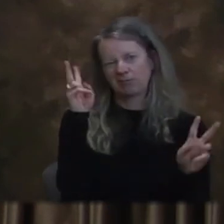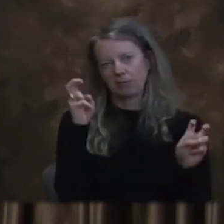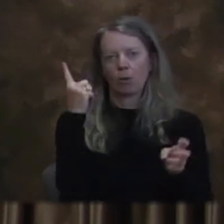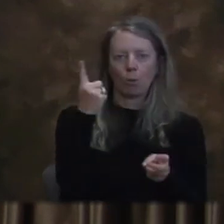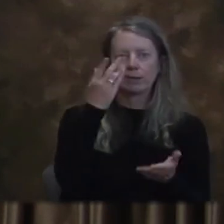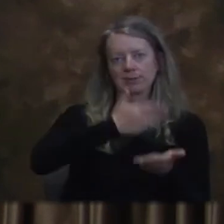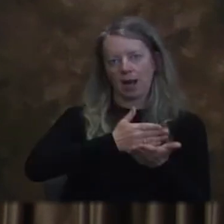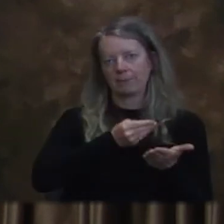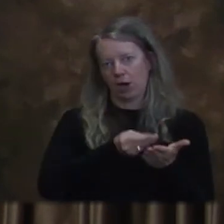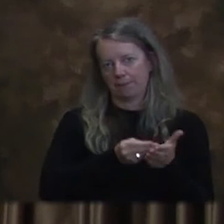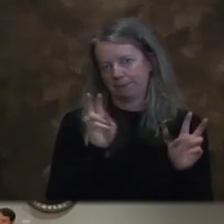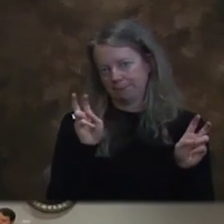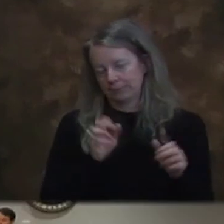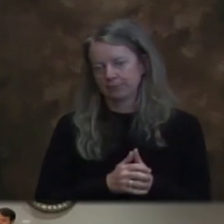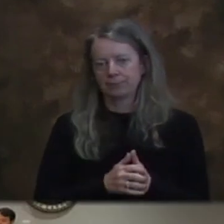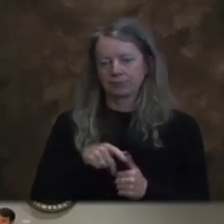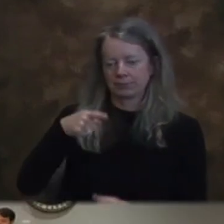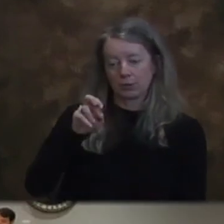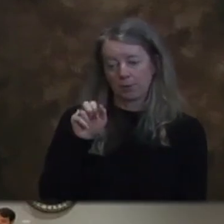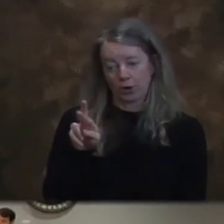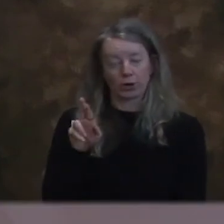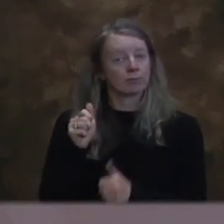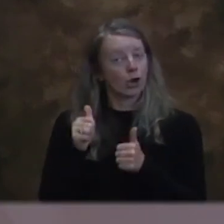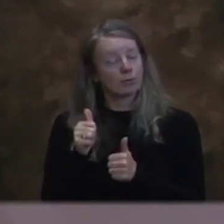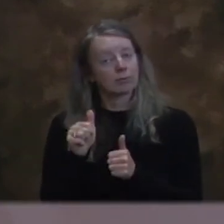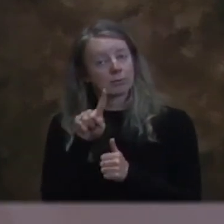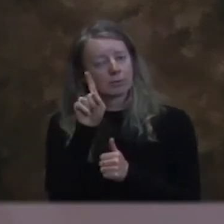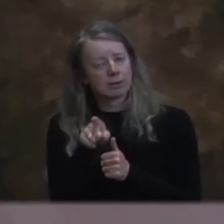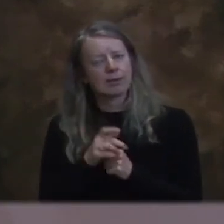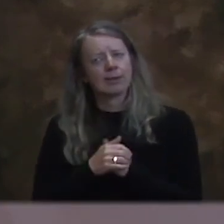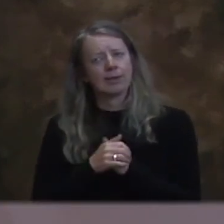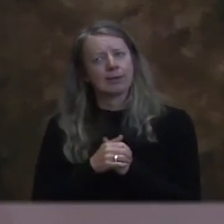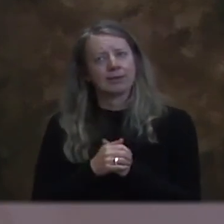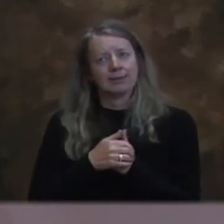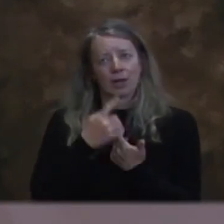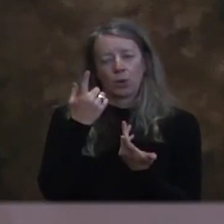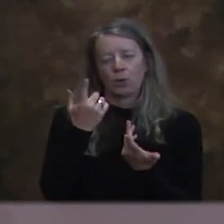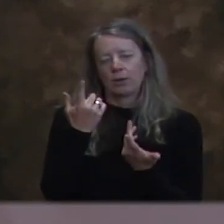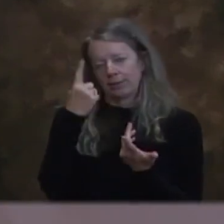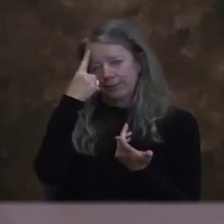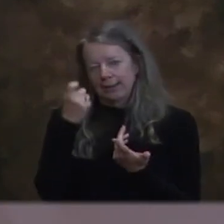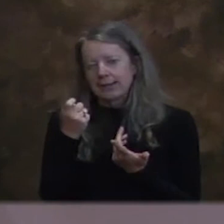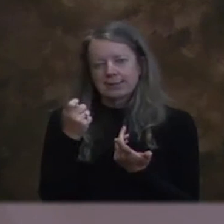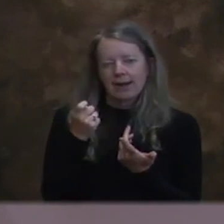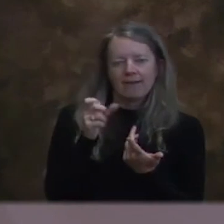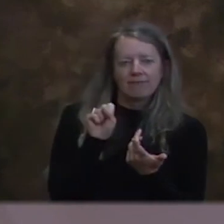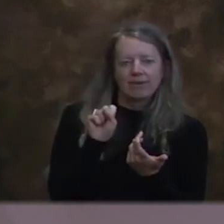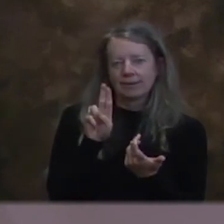Okay. Awesome. And in terms of qualifying, I guess right now, because of supplies nationally, you have to be of a certain age,